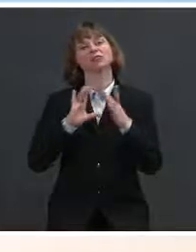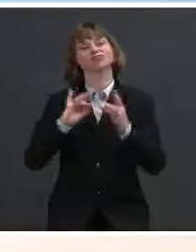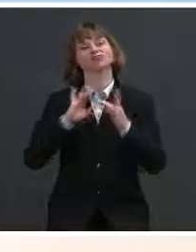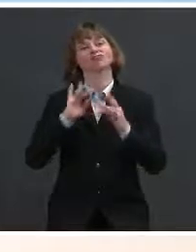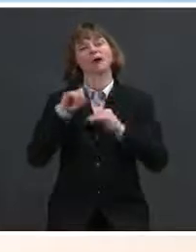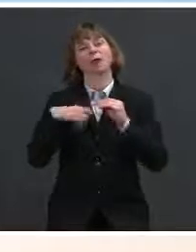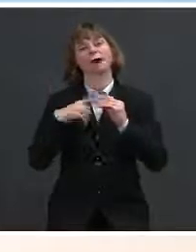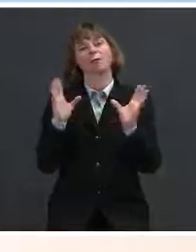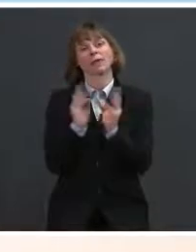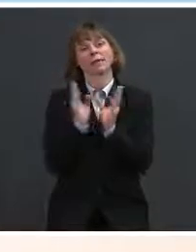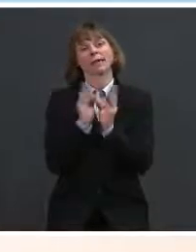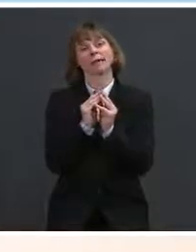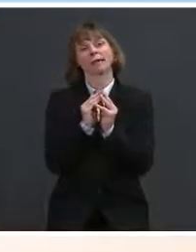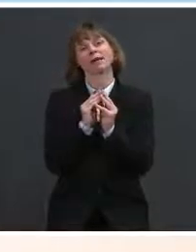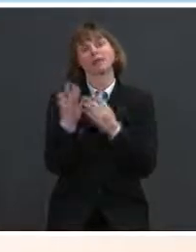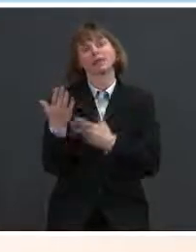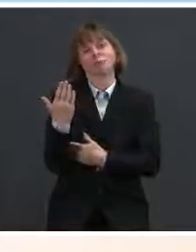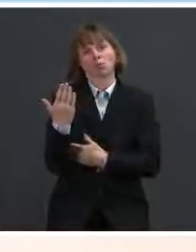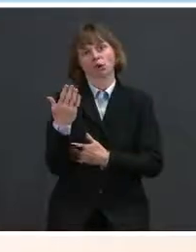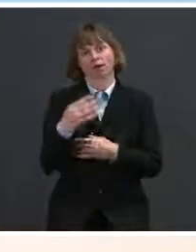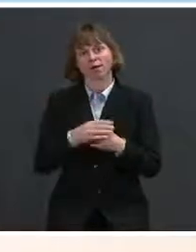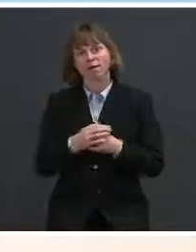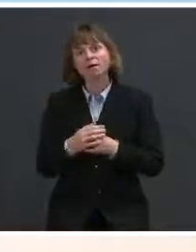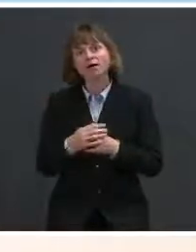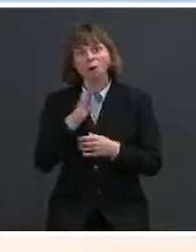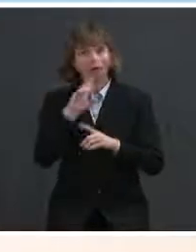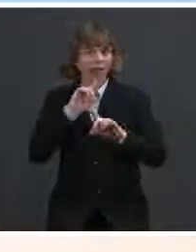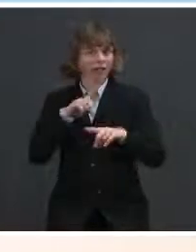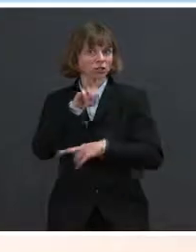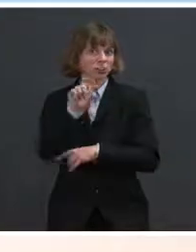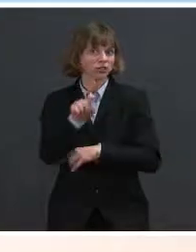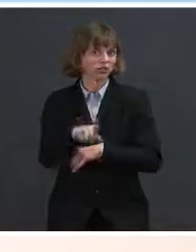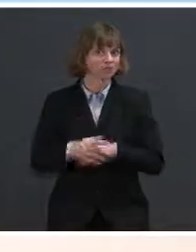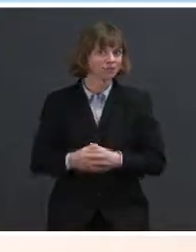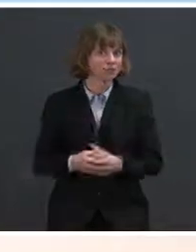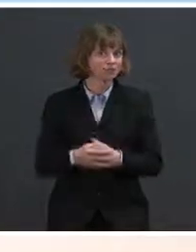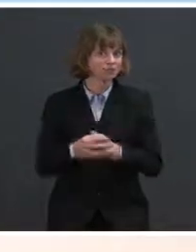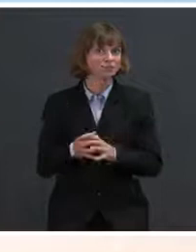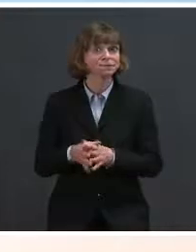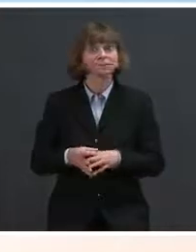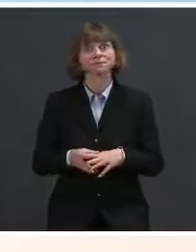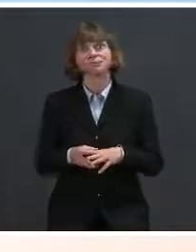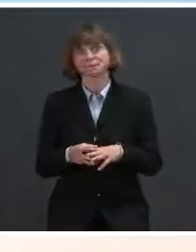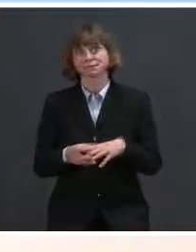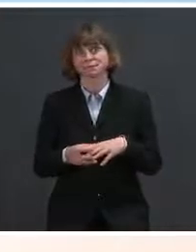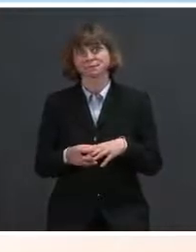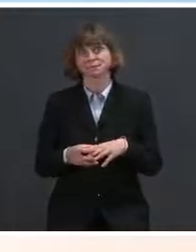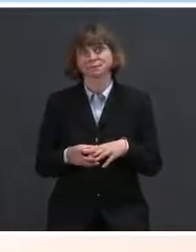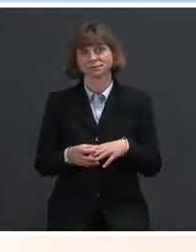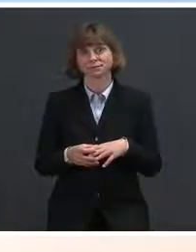this morning and also, of course, answer some of your questions. So with that, let you take it away.